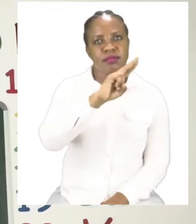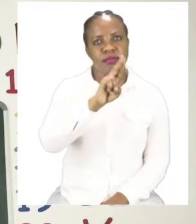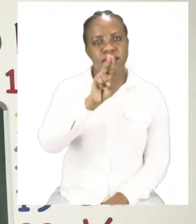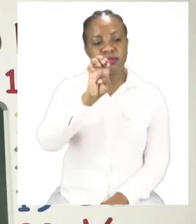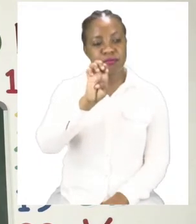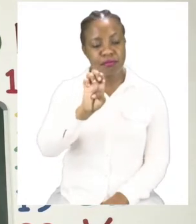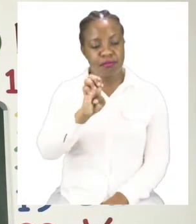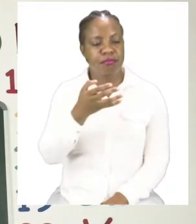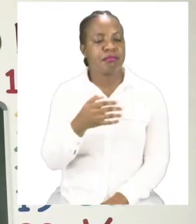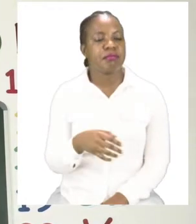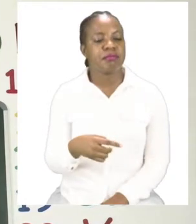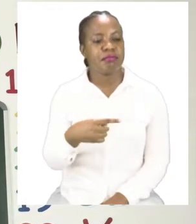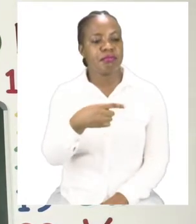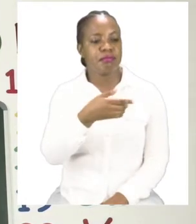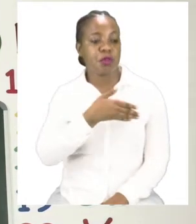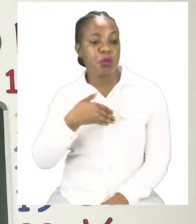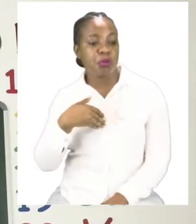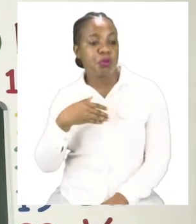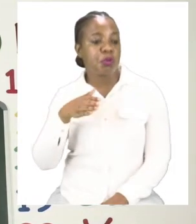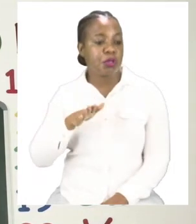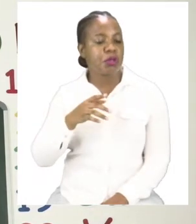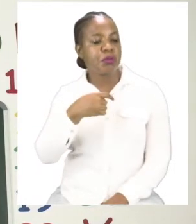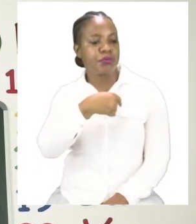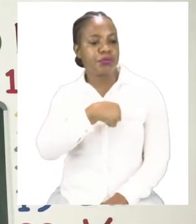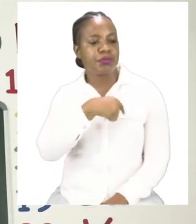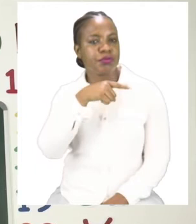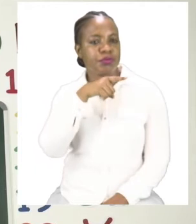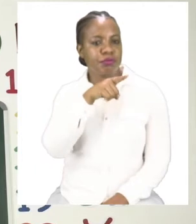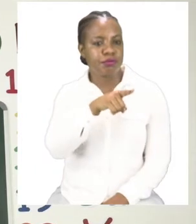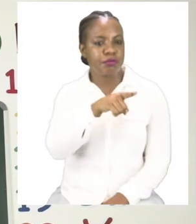we point to them and say she.